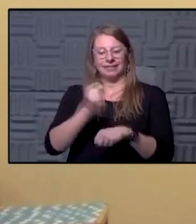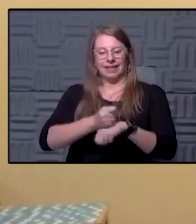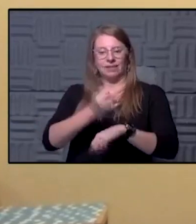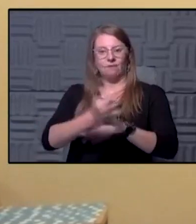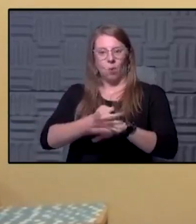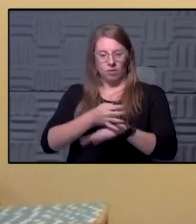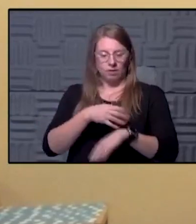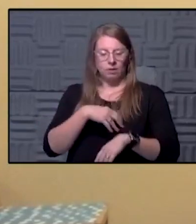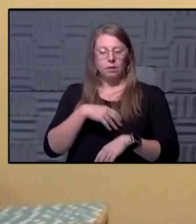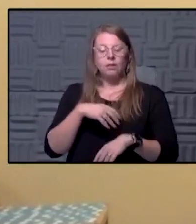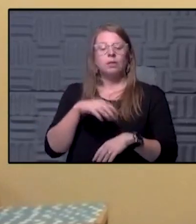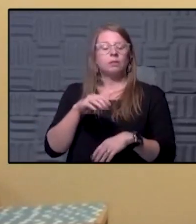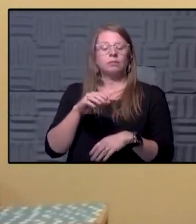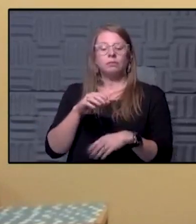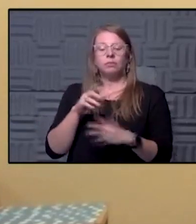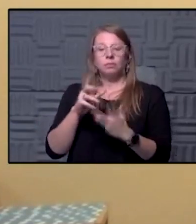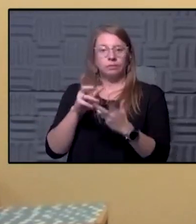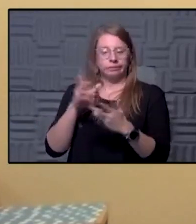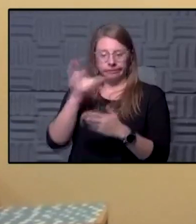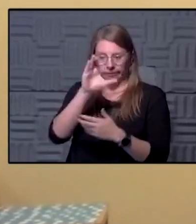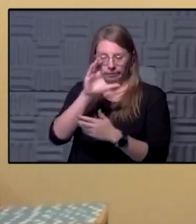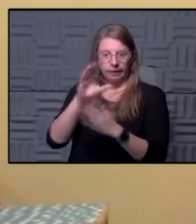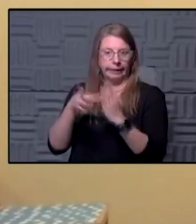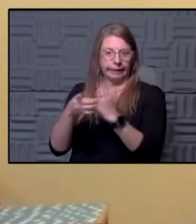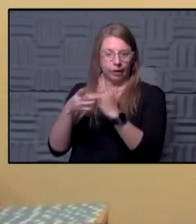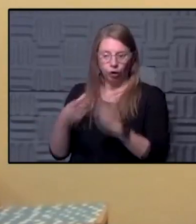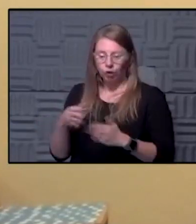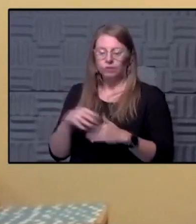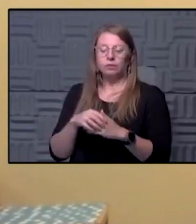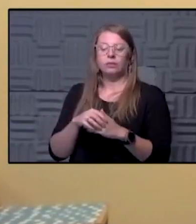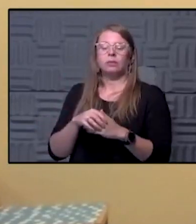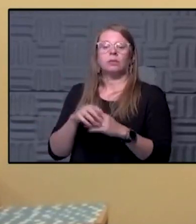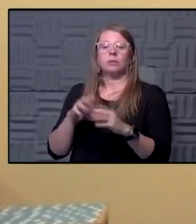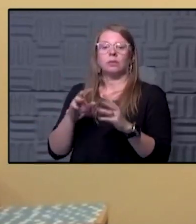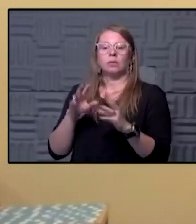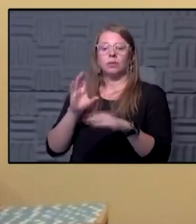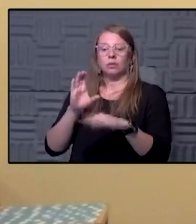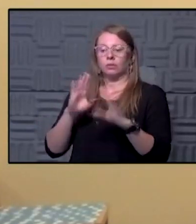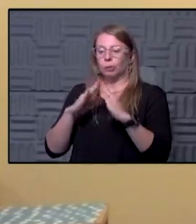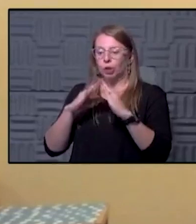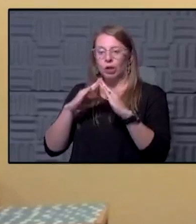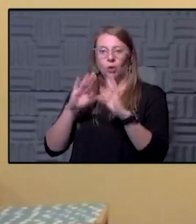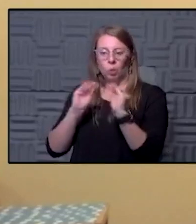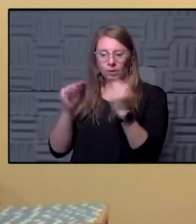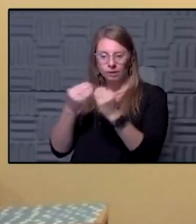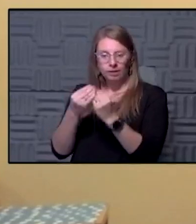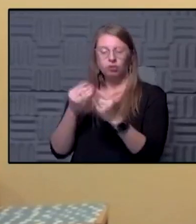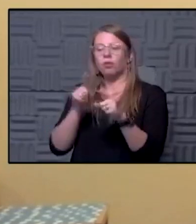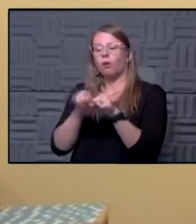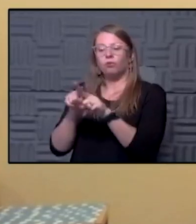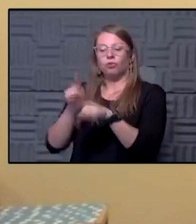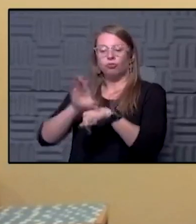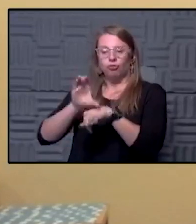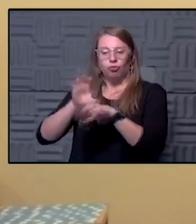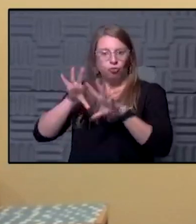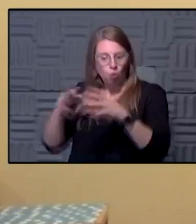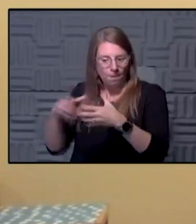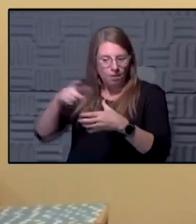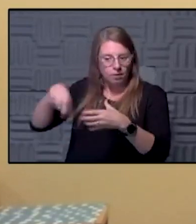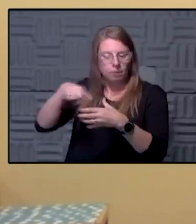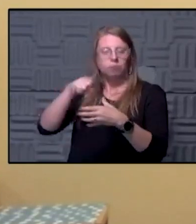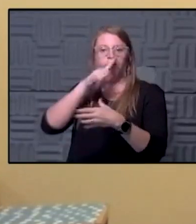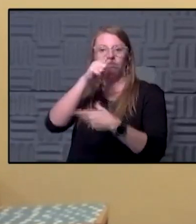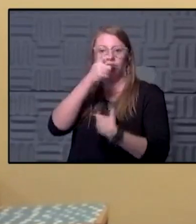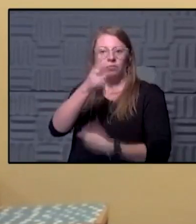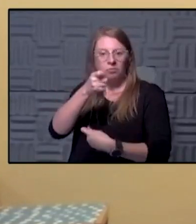of our leaders from our community organizations and our churches and other groups that are really